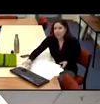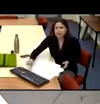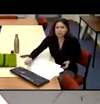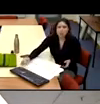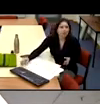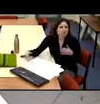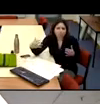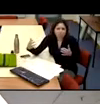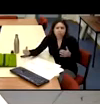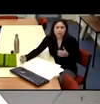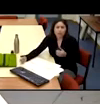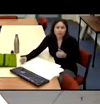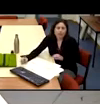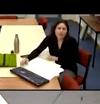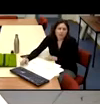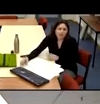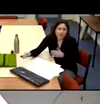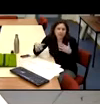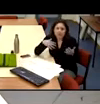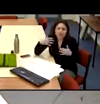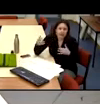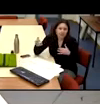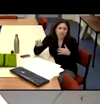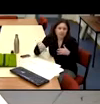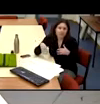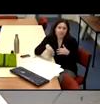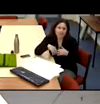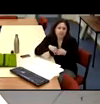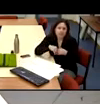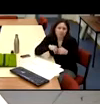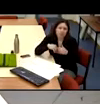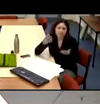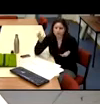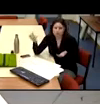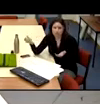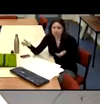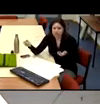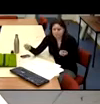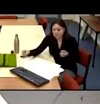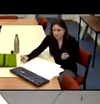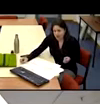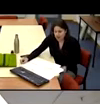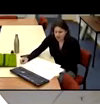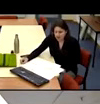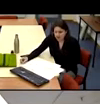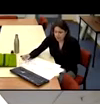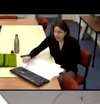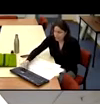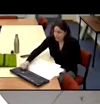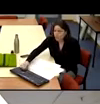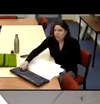But others were quite neutral about the word. They neither identified with it nor felt it was really negative.